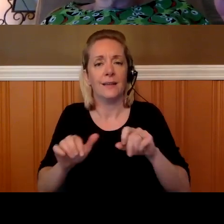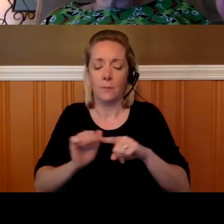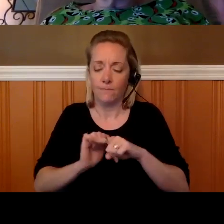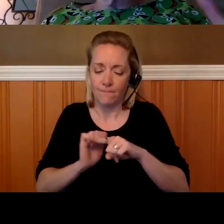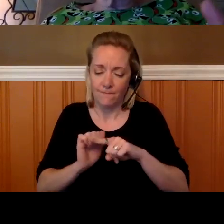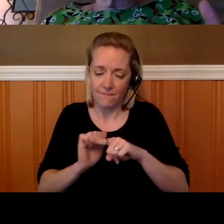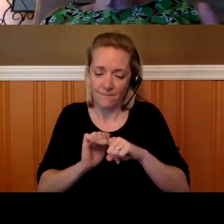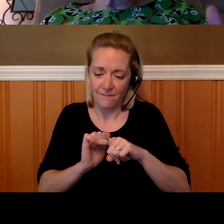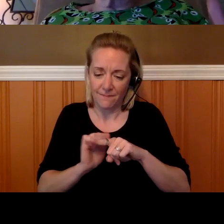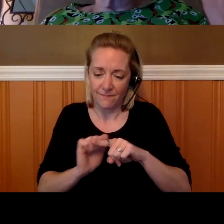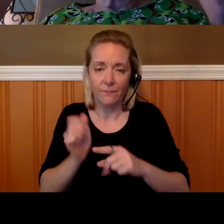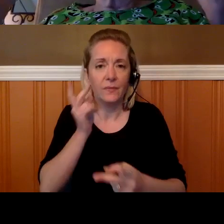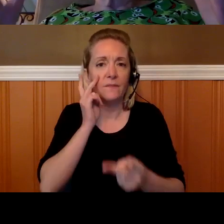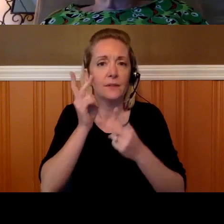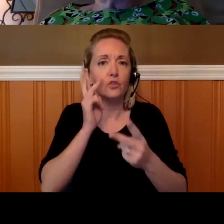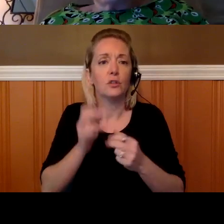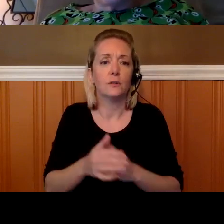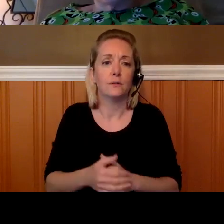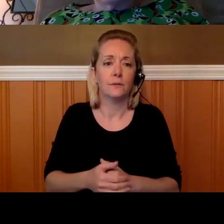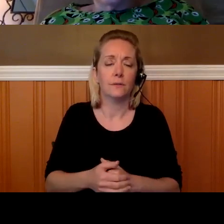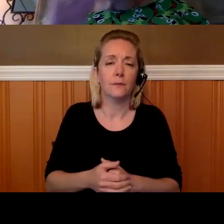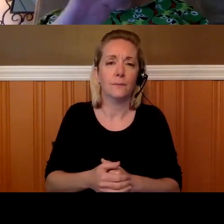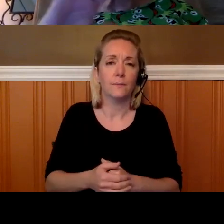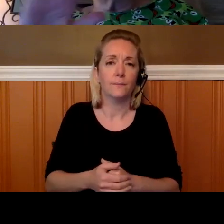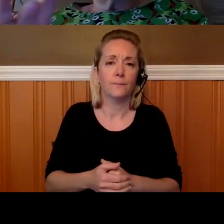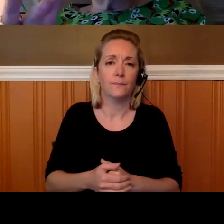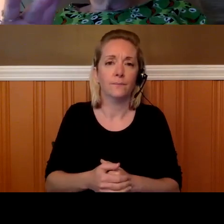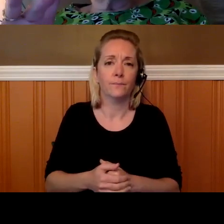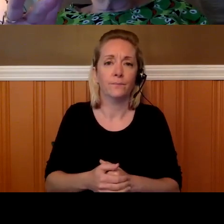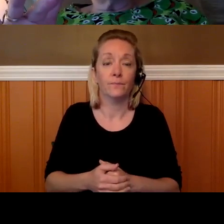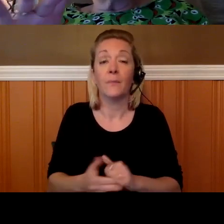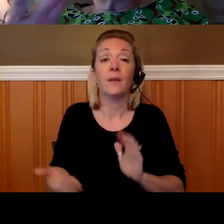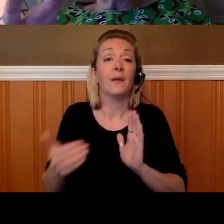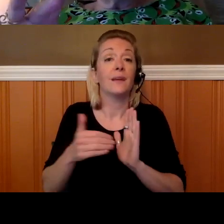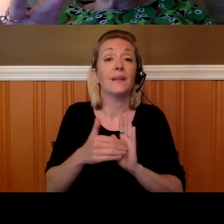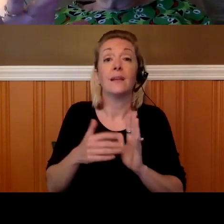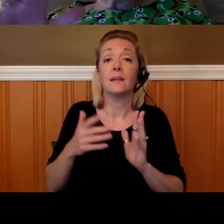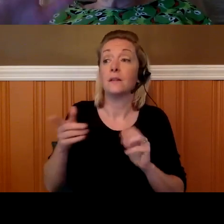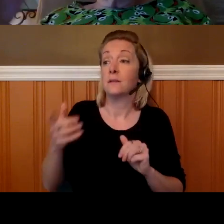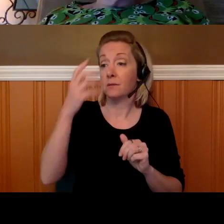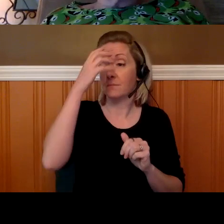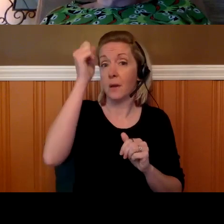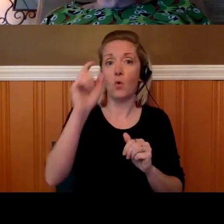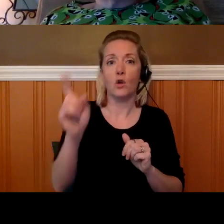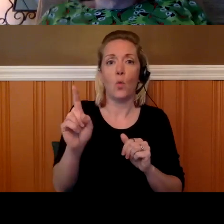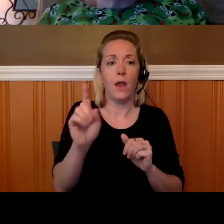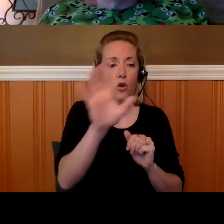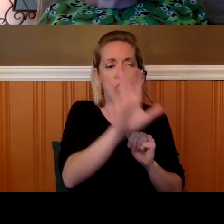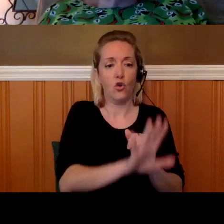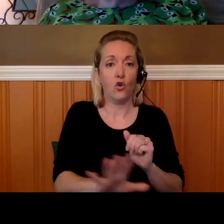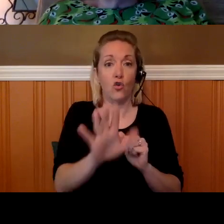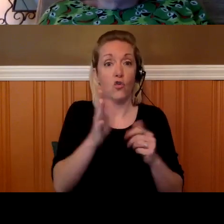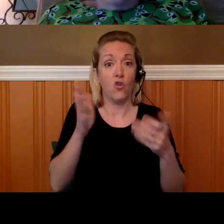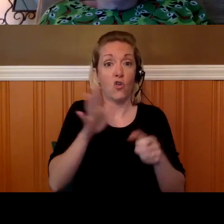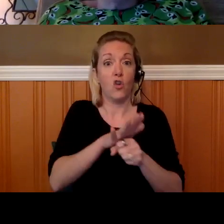be just motor planning, because then when you hit the wrong button, where do you go with that? And every